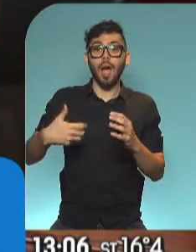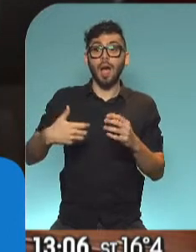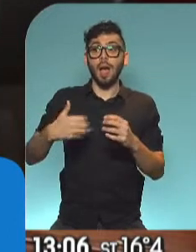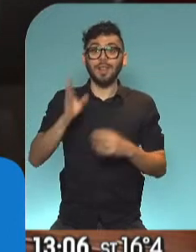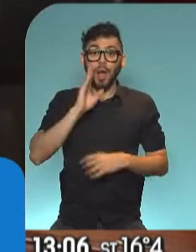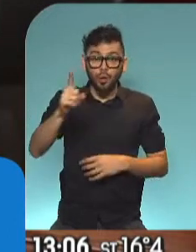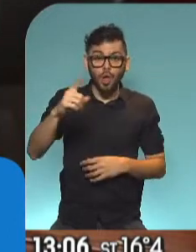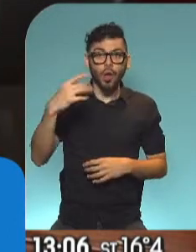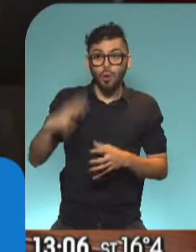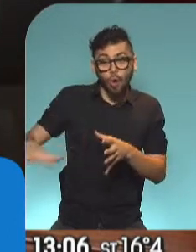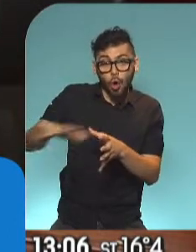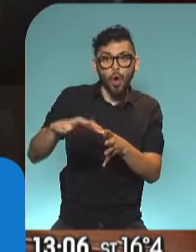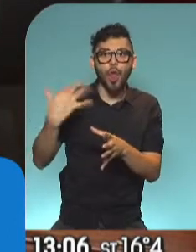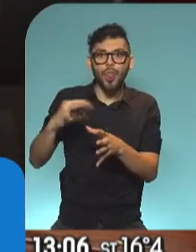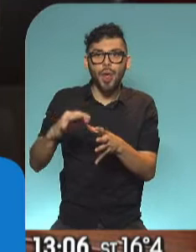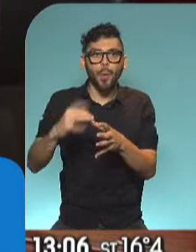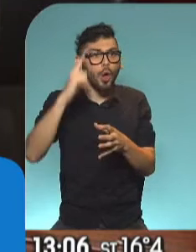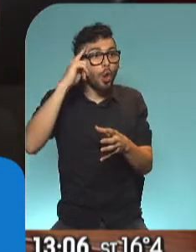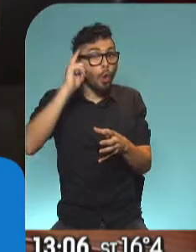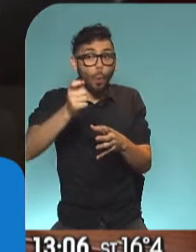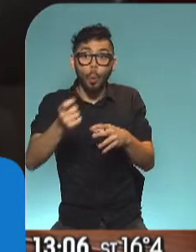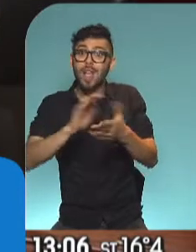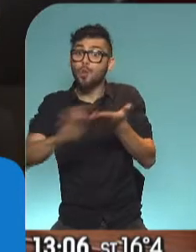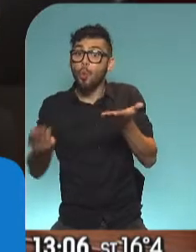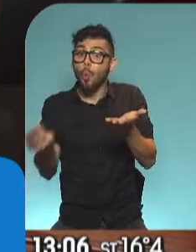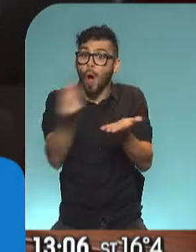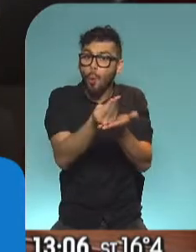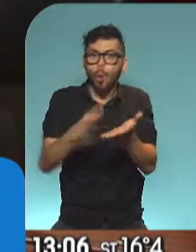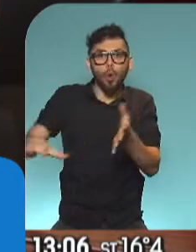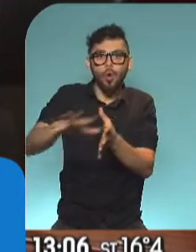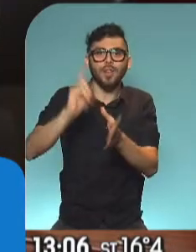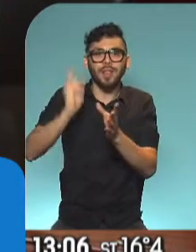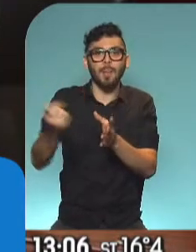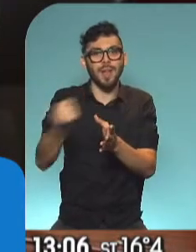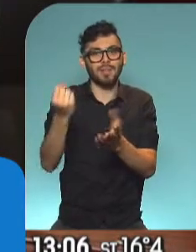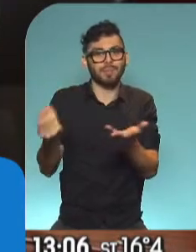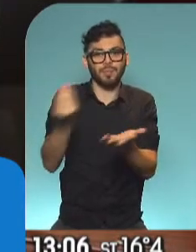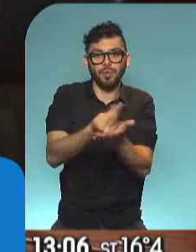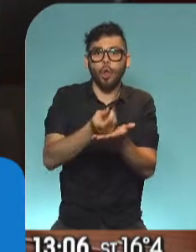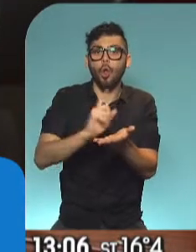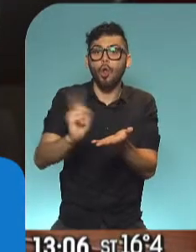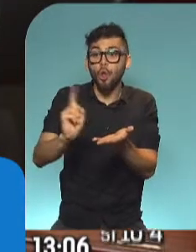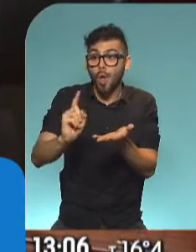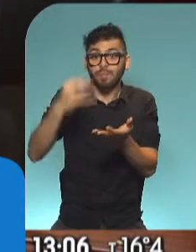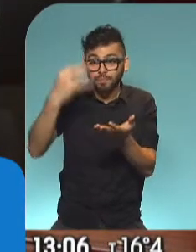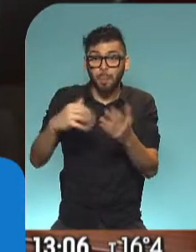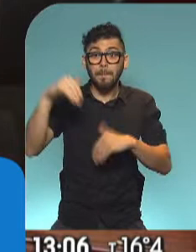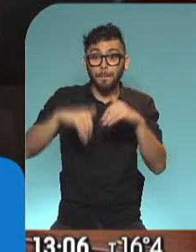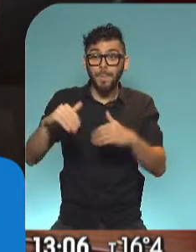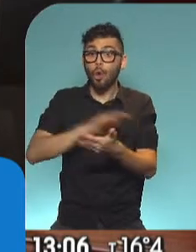in the selection of their next Supreme Court justice. Therefore, this vacancy should not be filled until we have a new